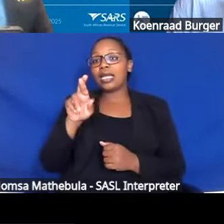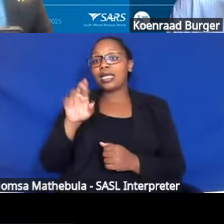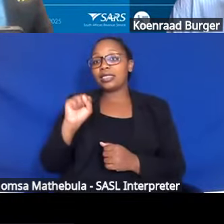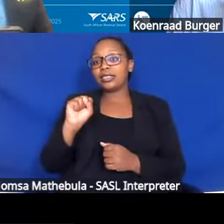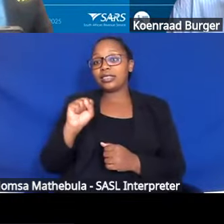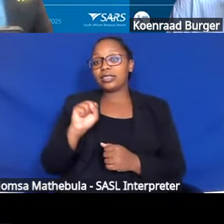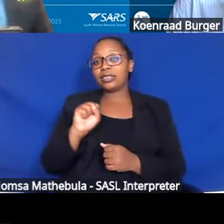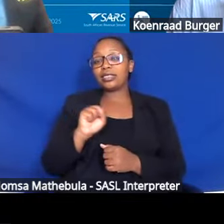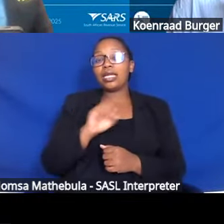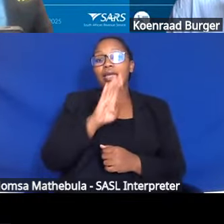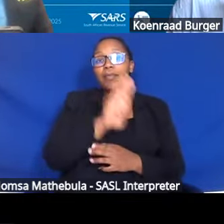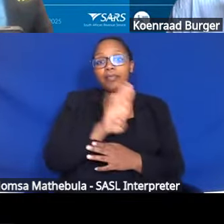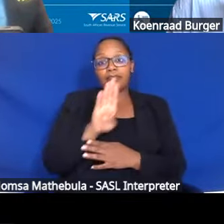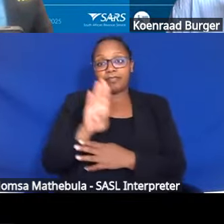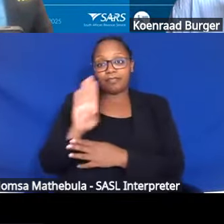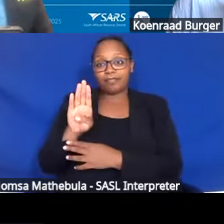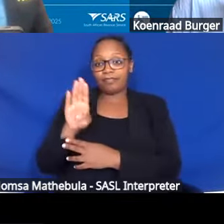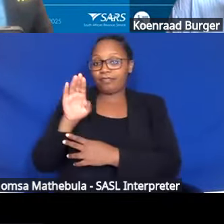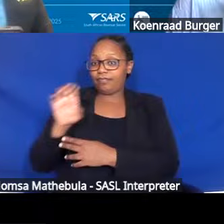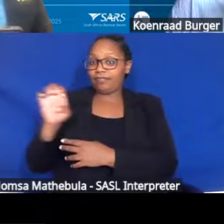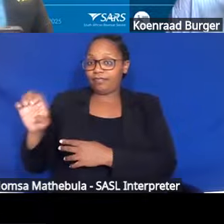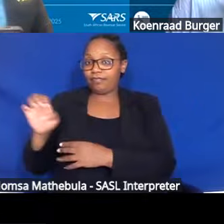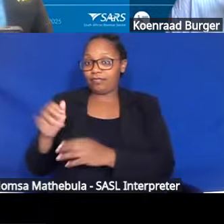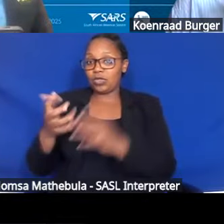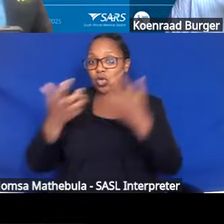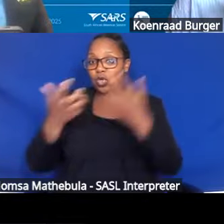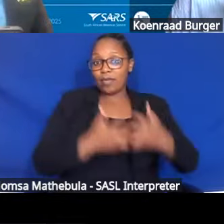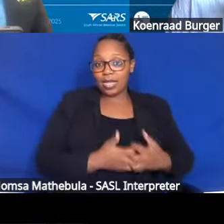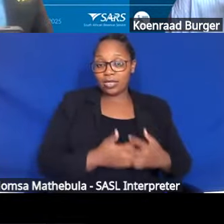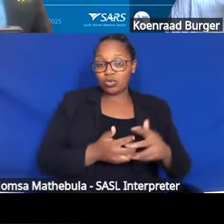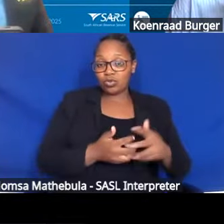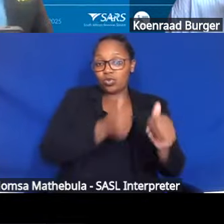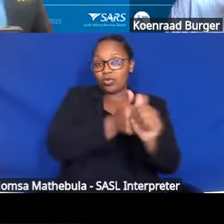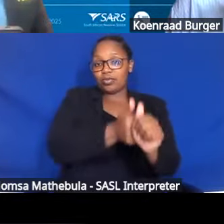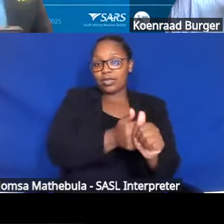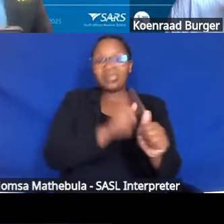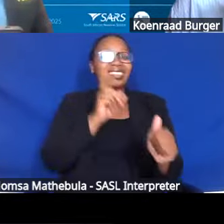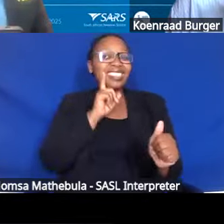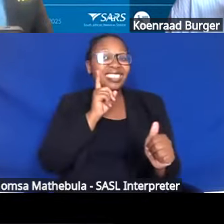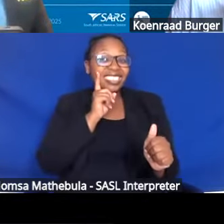BBEE compliance during contract execution?